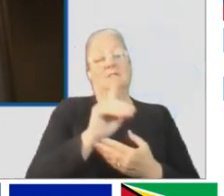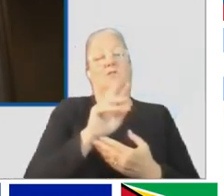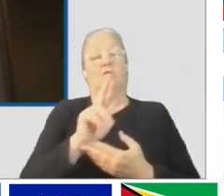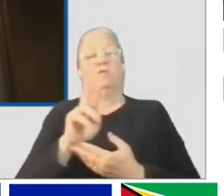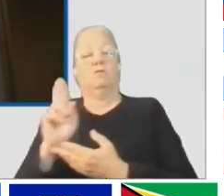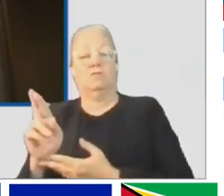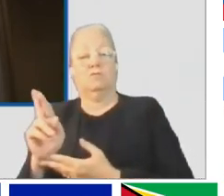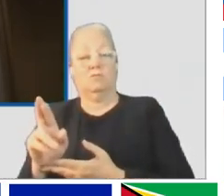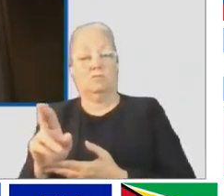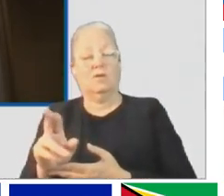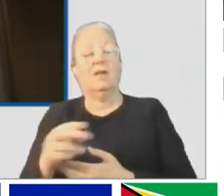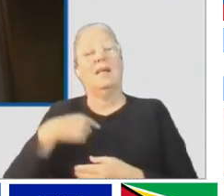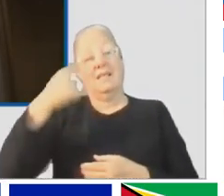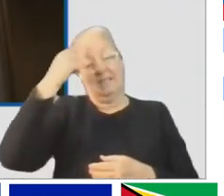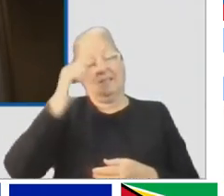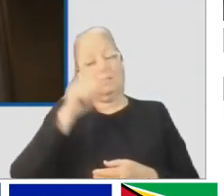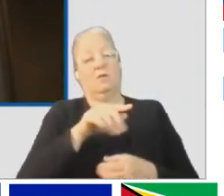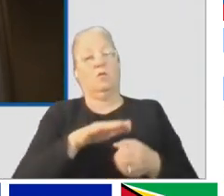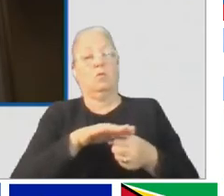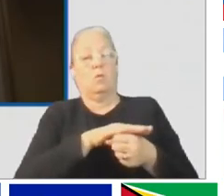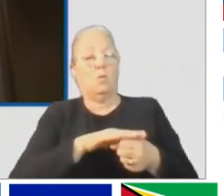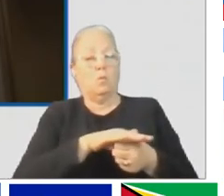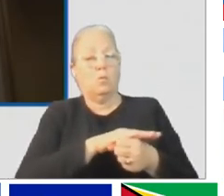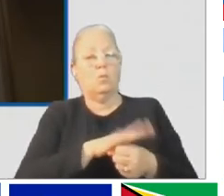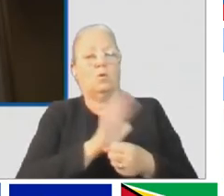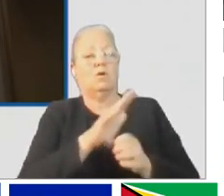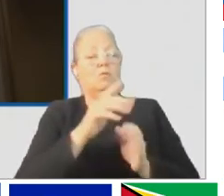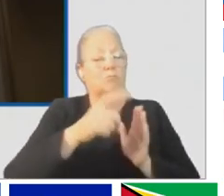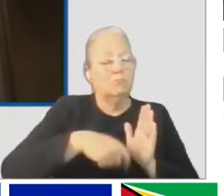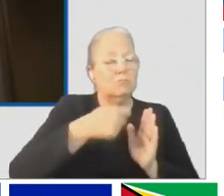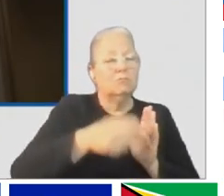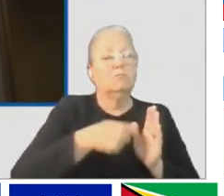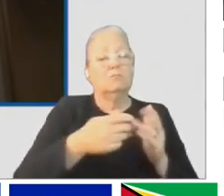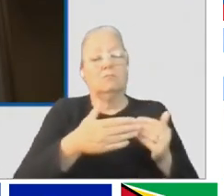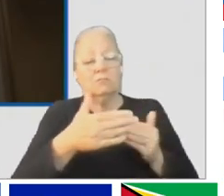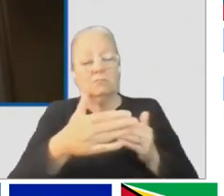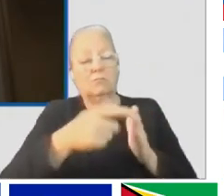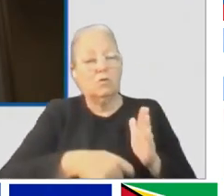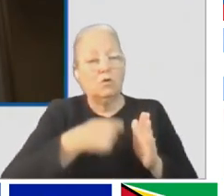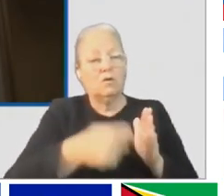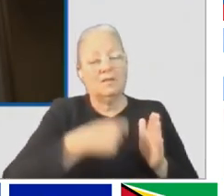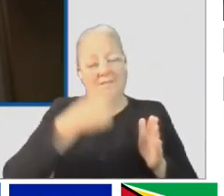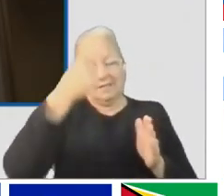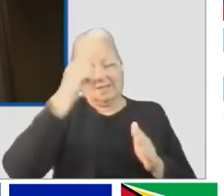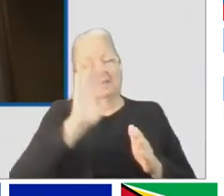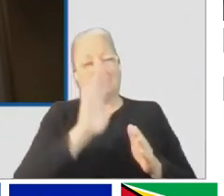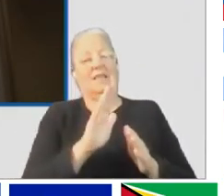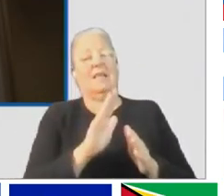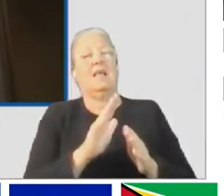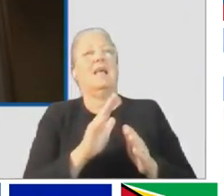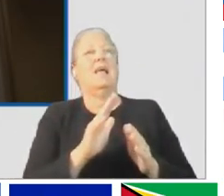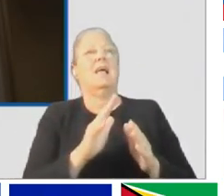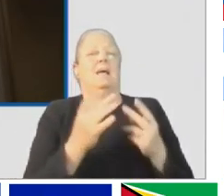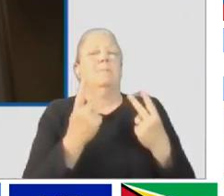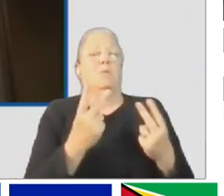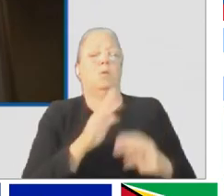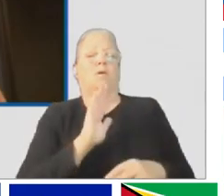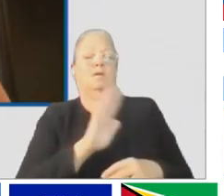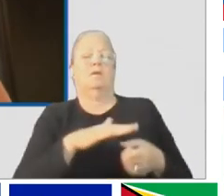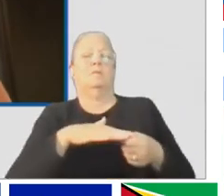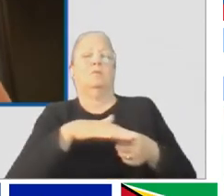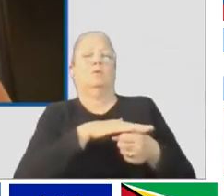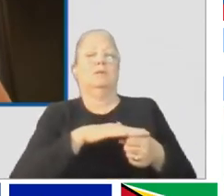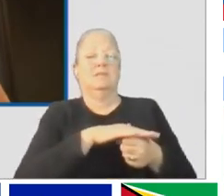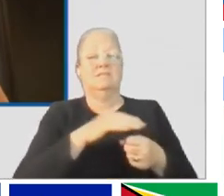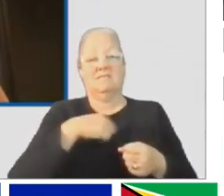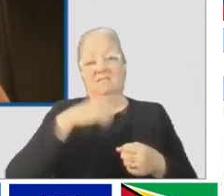local level, where those initiatives and long-term projects reflect the values and the priorities of those communities. So with that, I'll close with sharing some